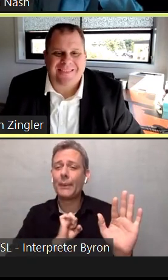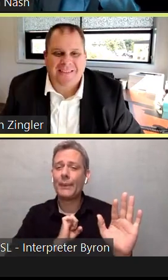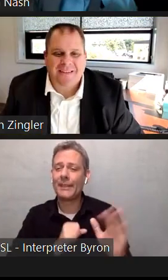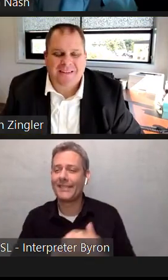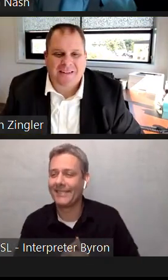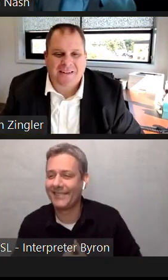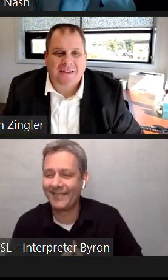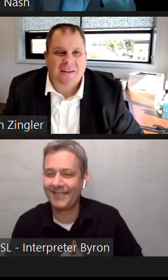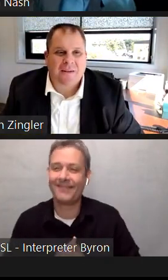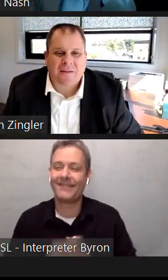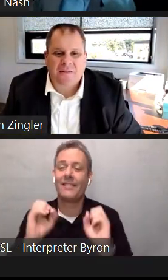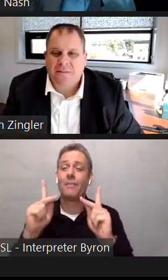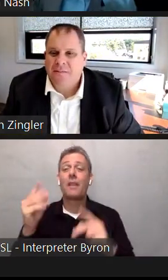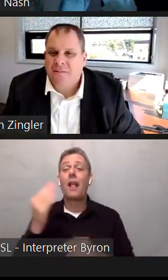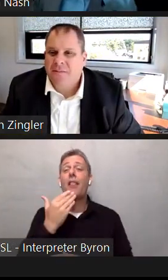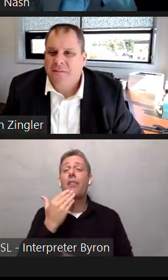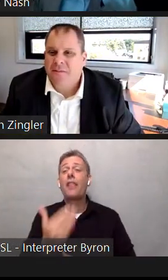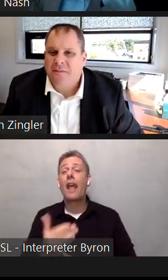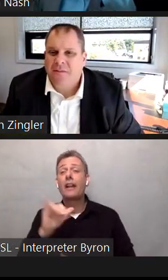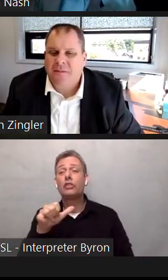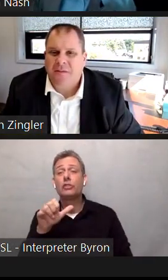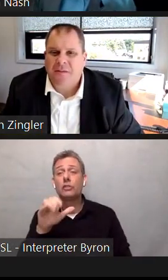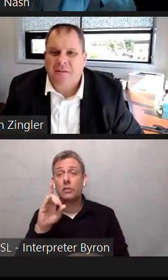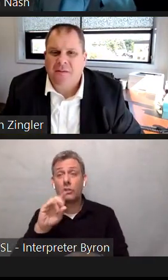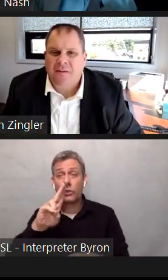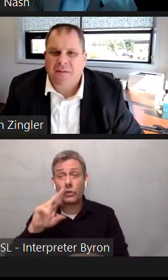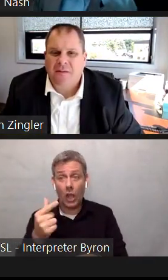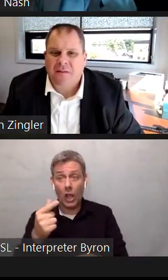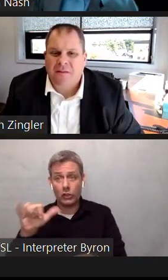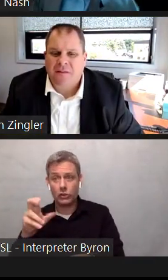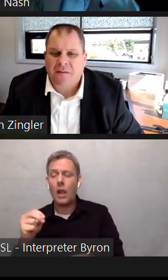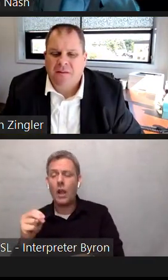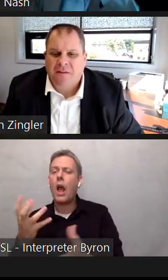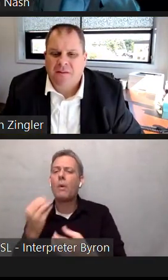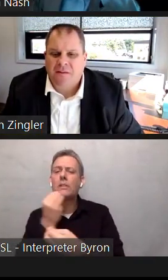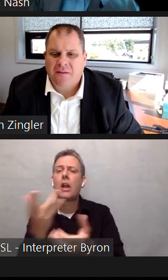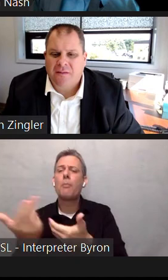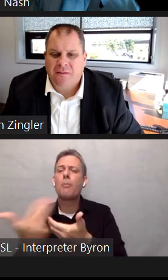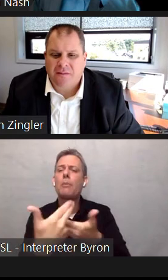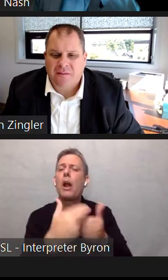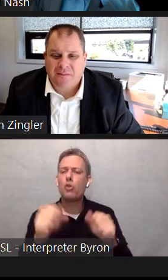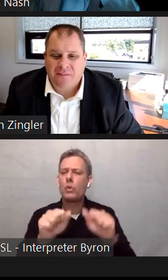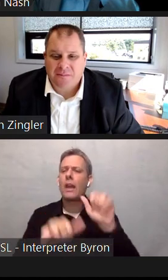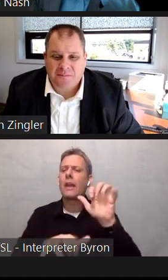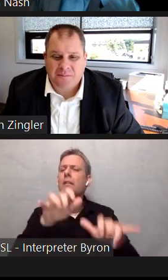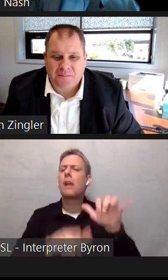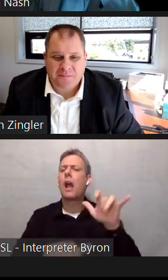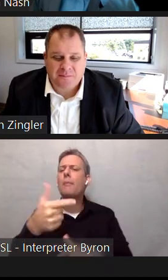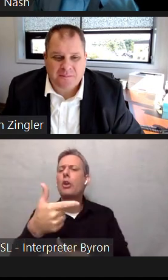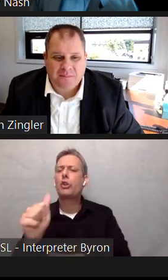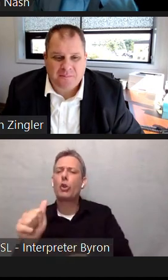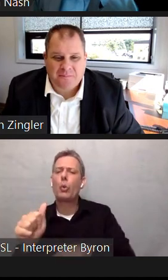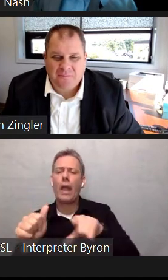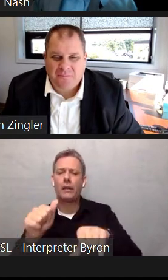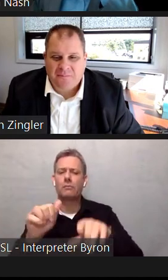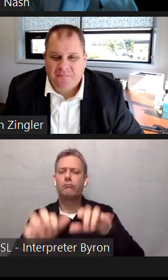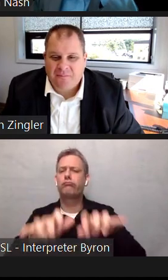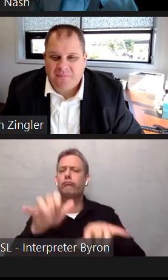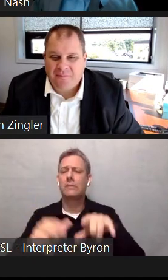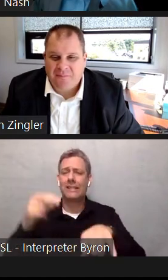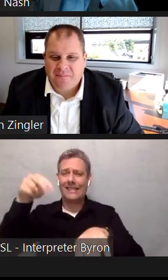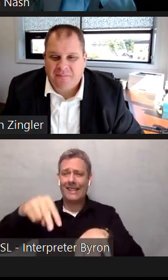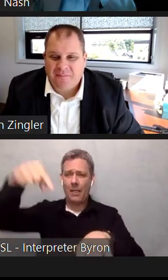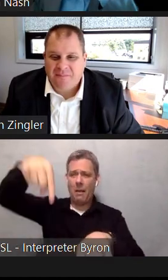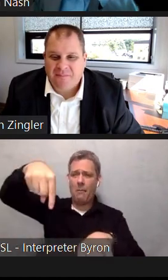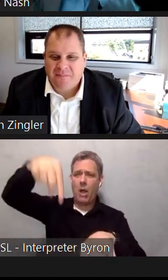And thank you, Doug, John, and Kevin. I do want to remind participants you can type your questions into the Q&A function, which can be found at the bottom of